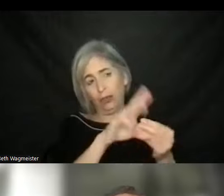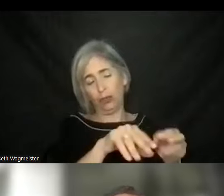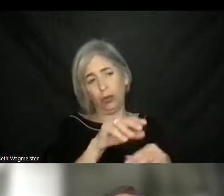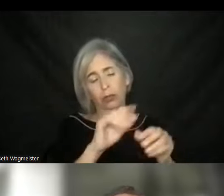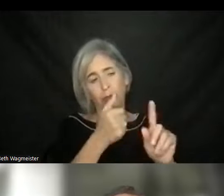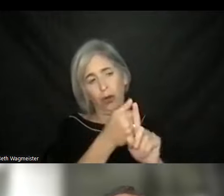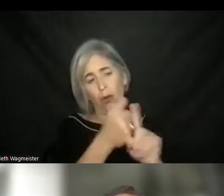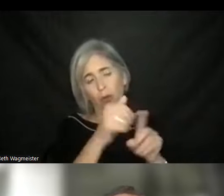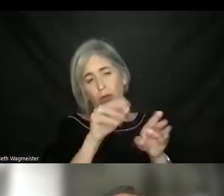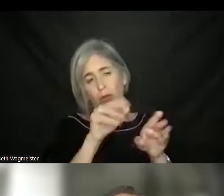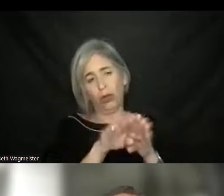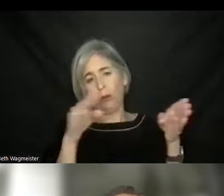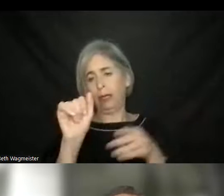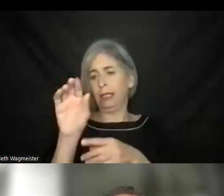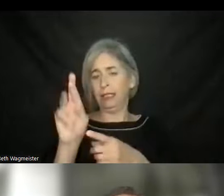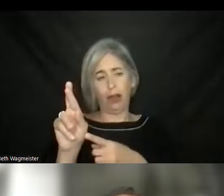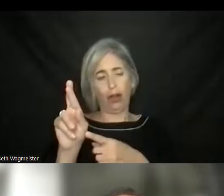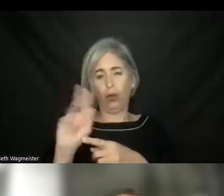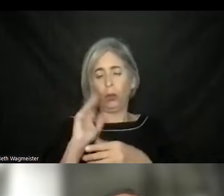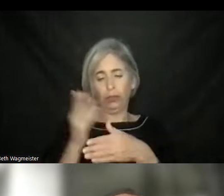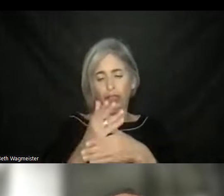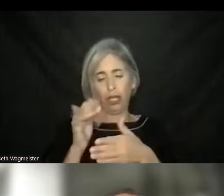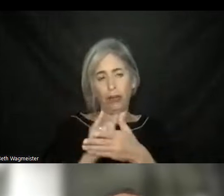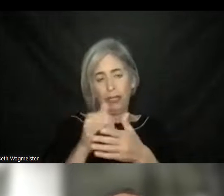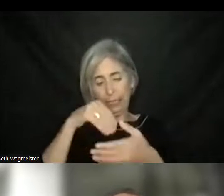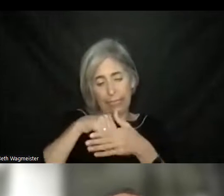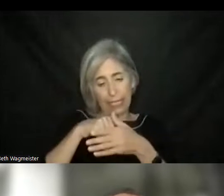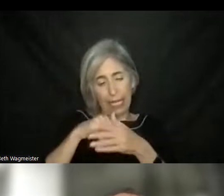own OpenACR in the meantime. We've shared this internally with